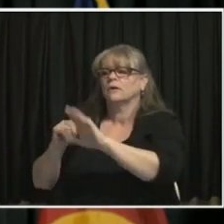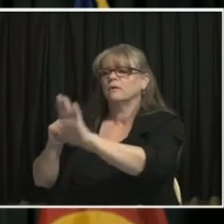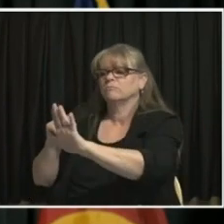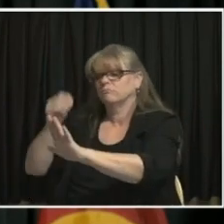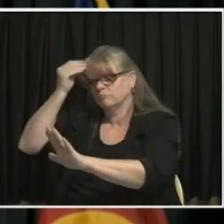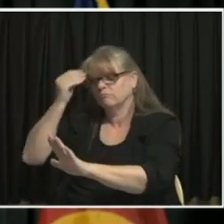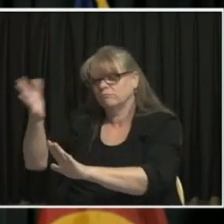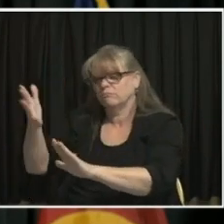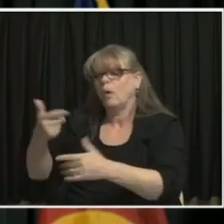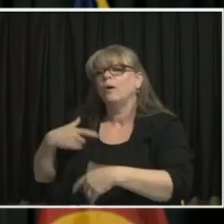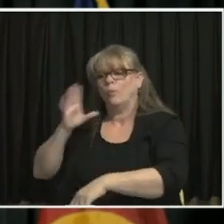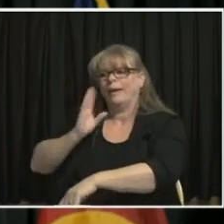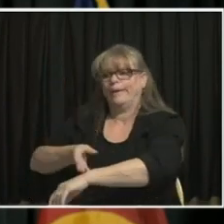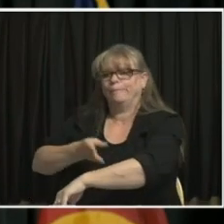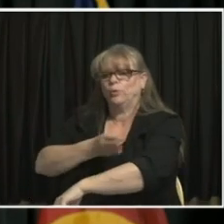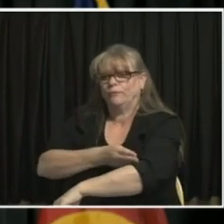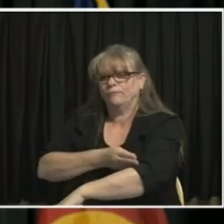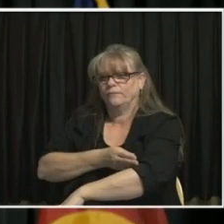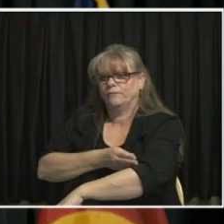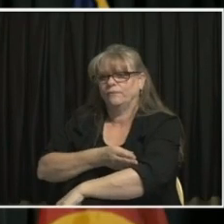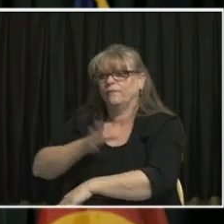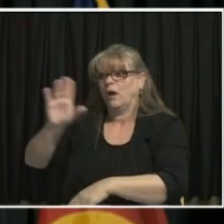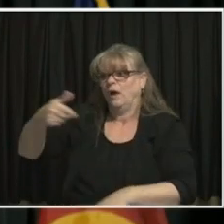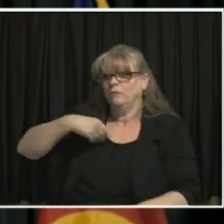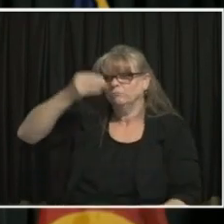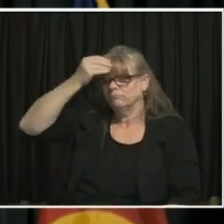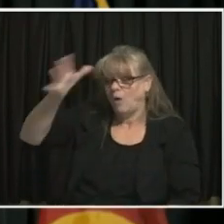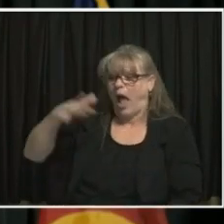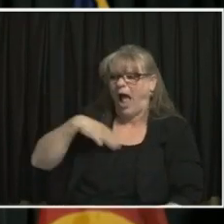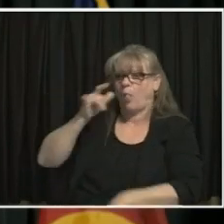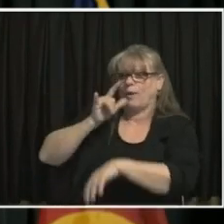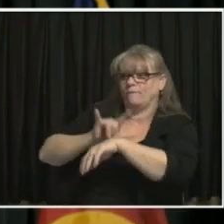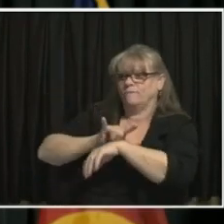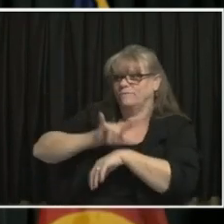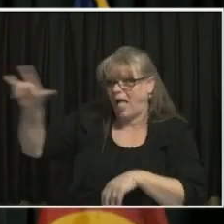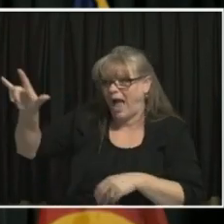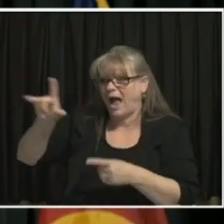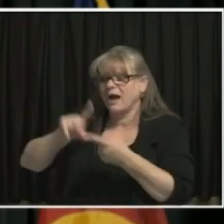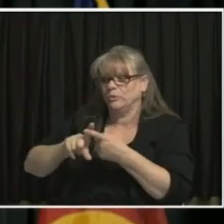through DIA this week. I'm going to be looking at others. I can tell you I'm going to be wearing a mask every moment.